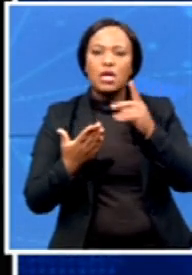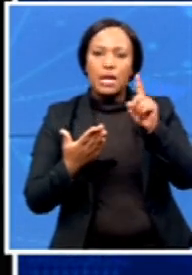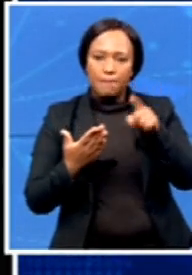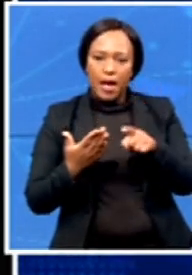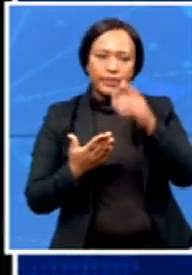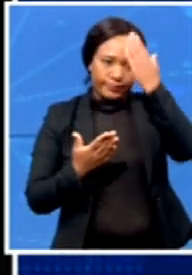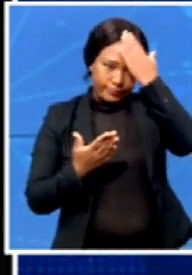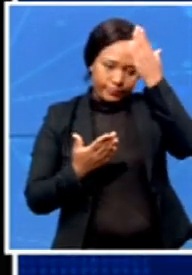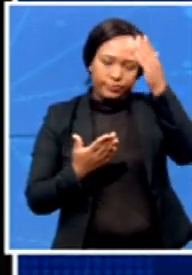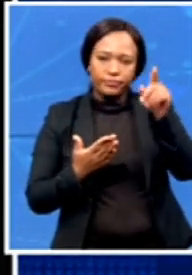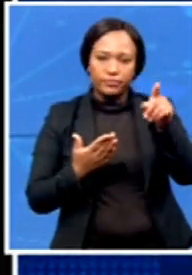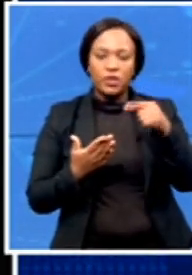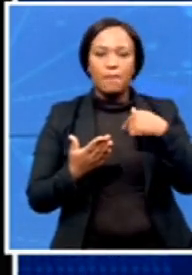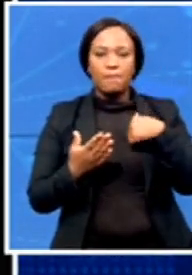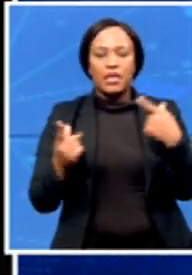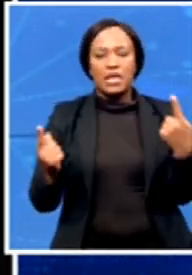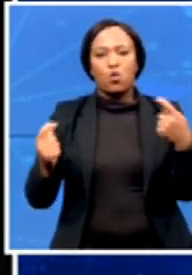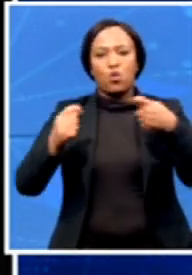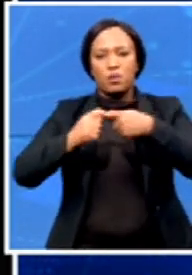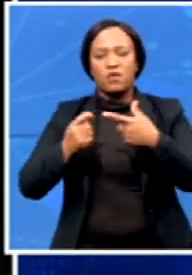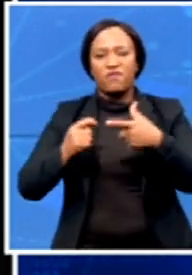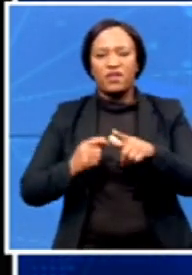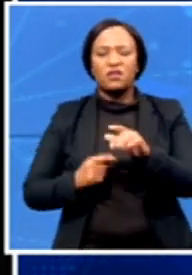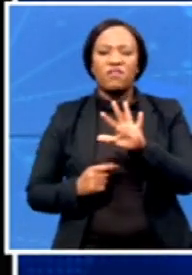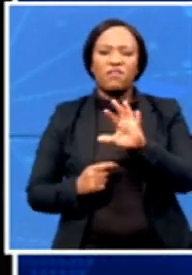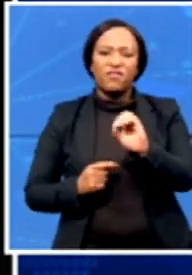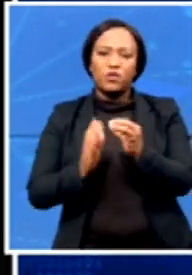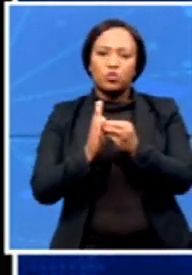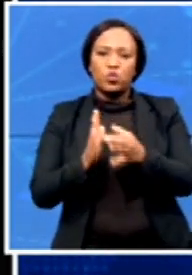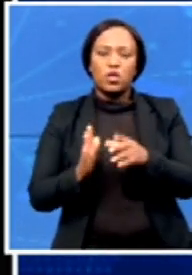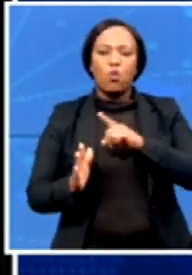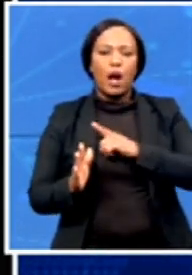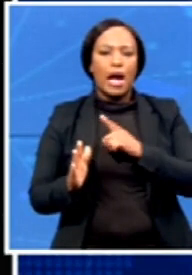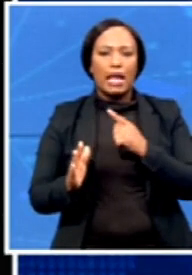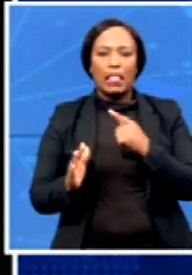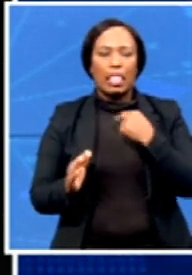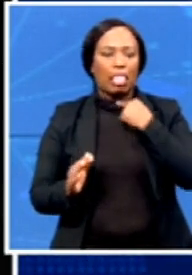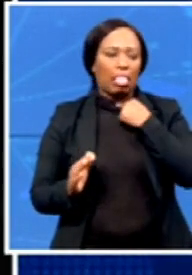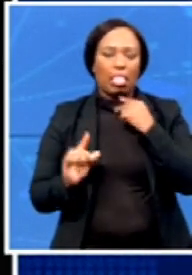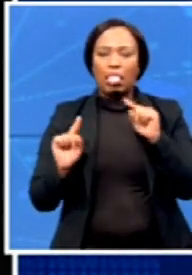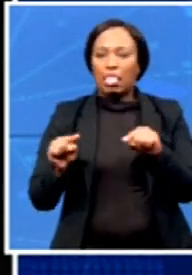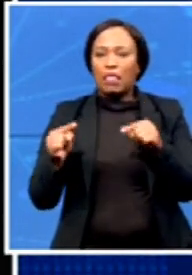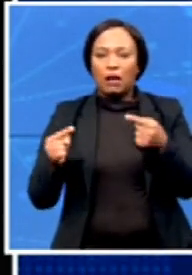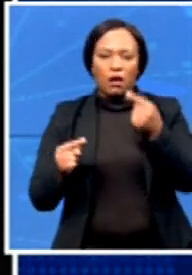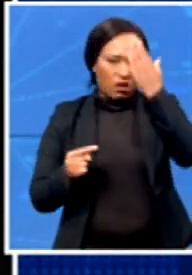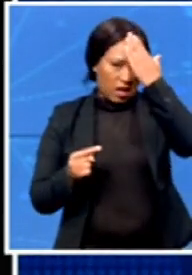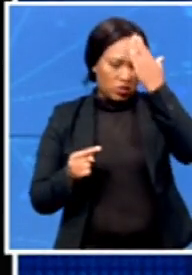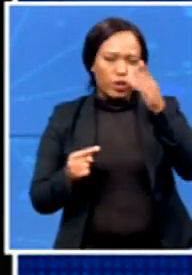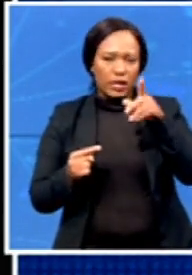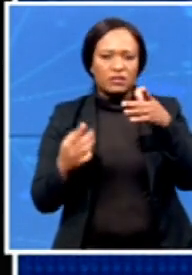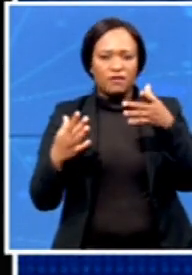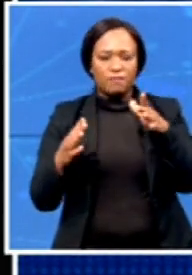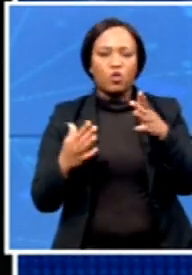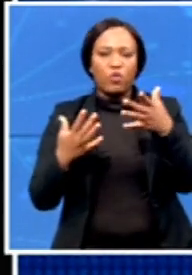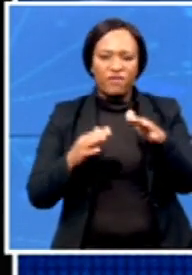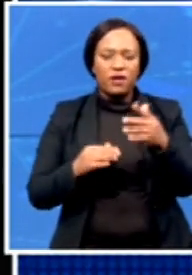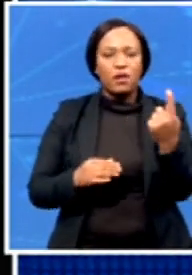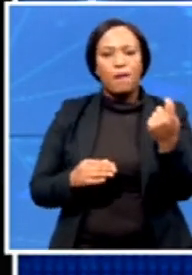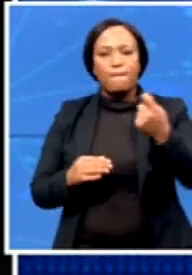50 students who could not graduate at the university, and we managed to pay the balance of their fees. But